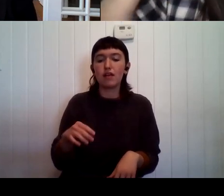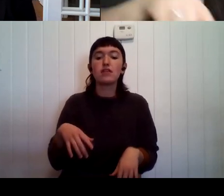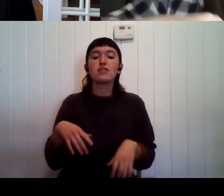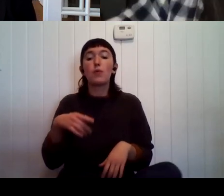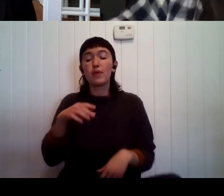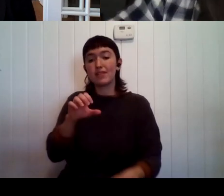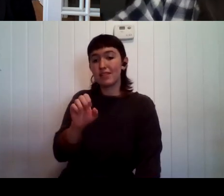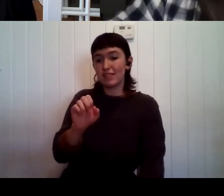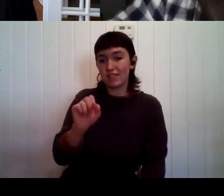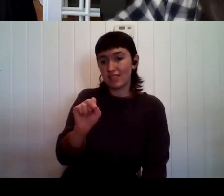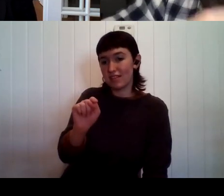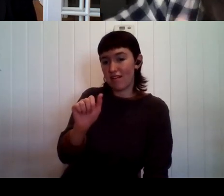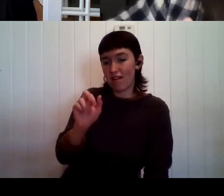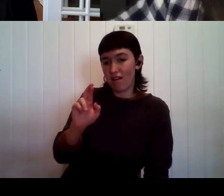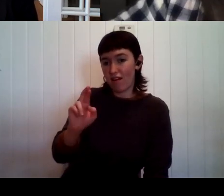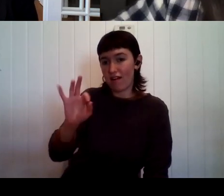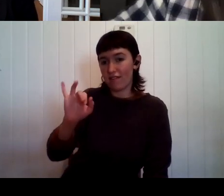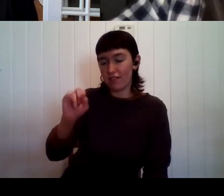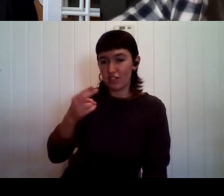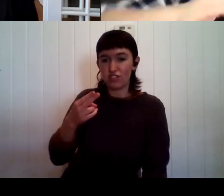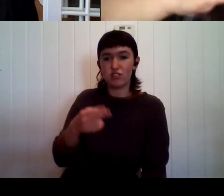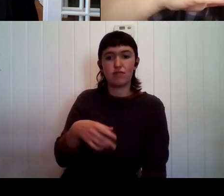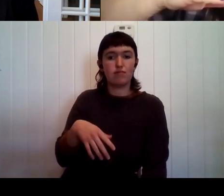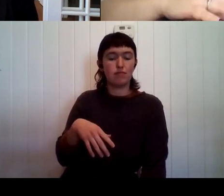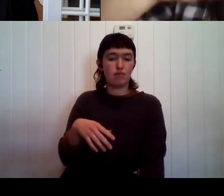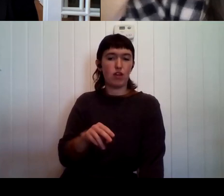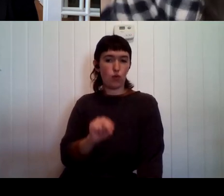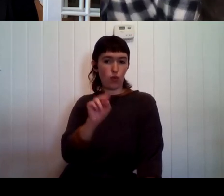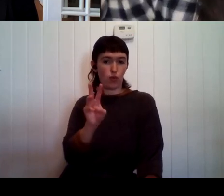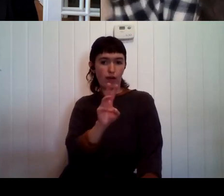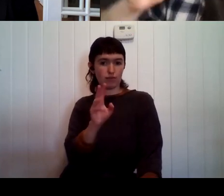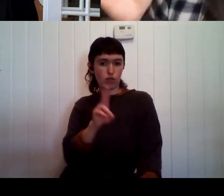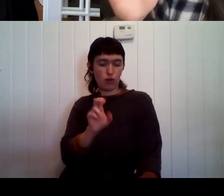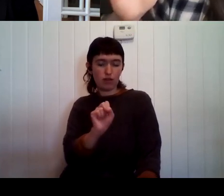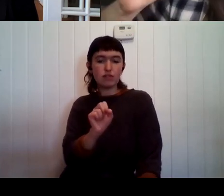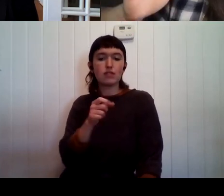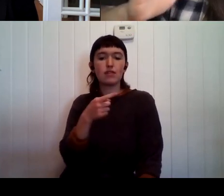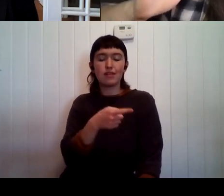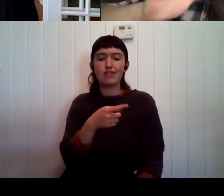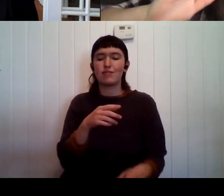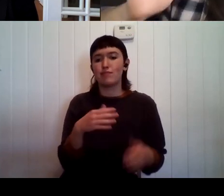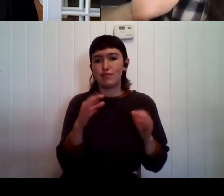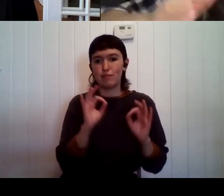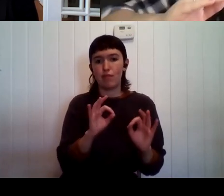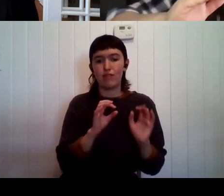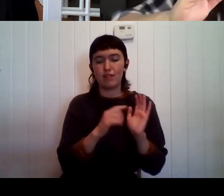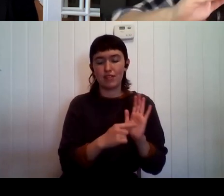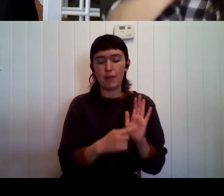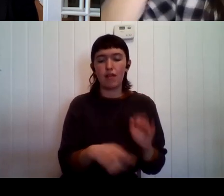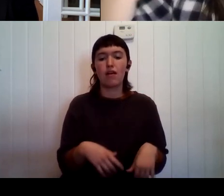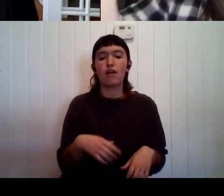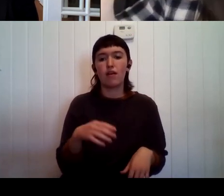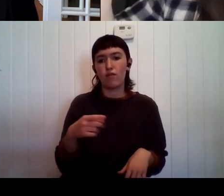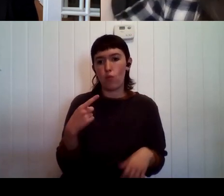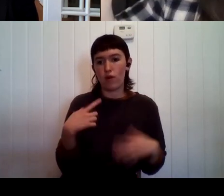sea stars in the Pacific Northwest, there was a wasting disease that because the climate was, this is a perfect example actually of One Health, that it